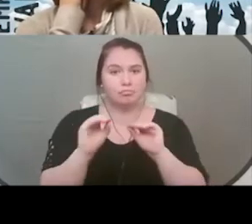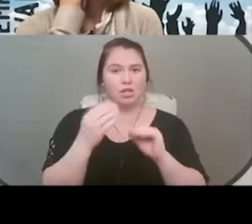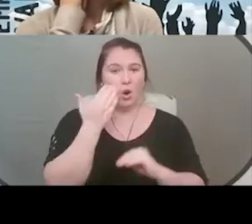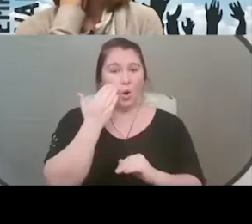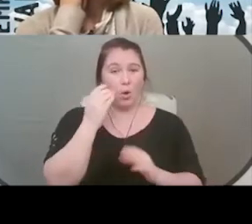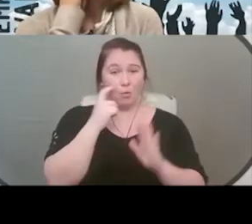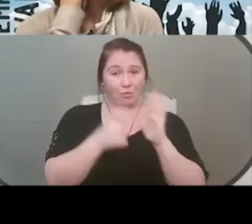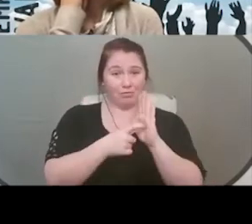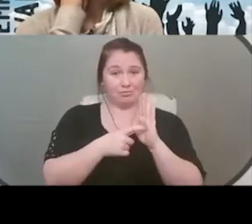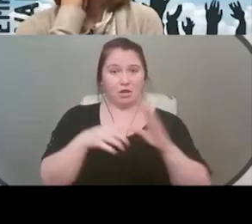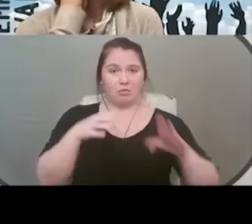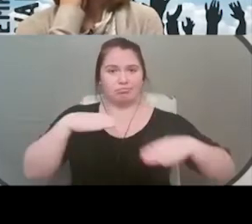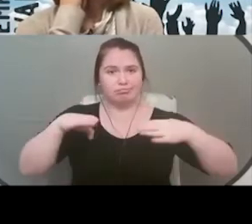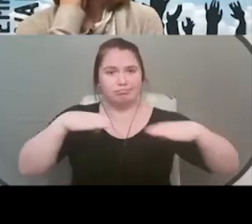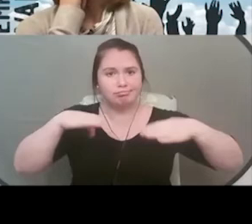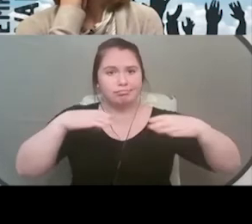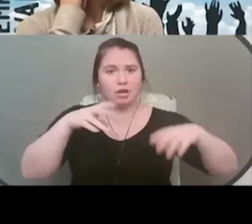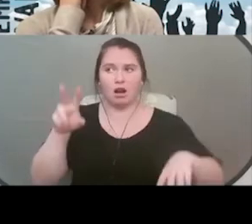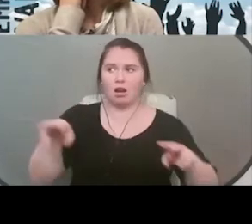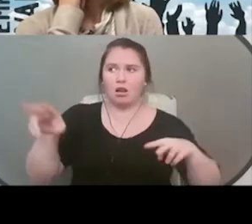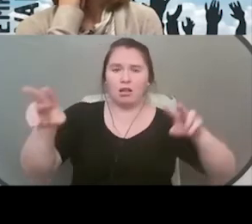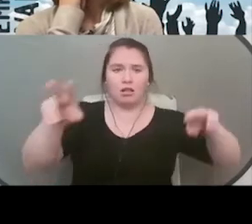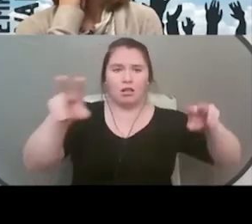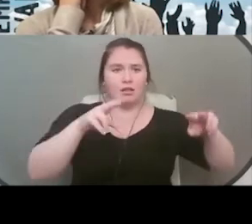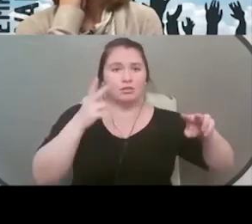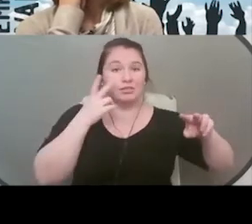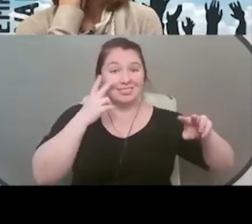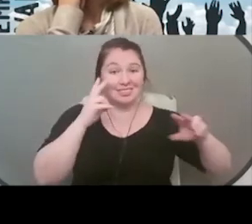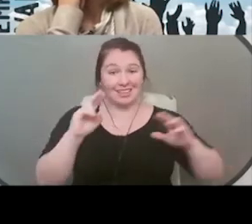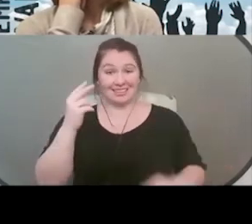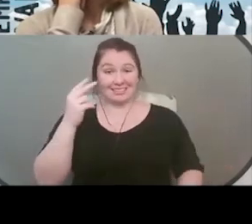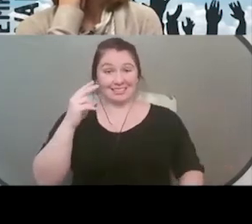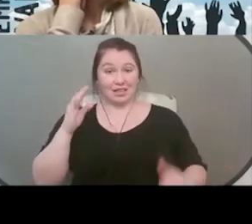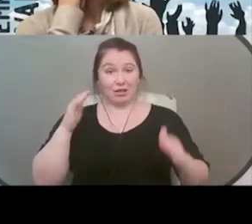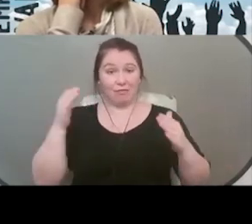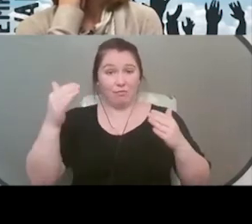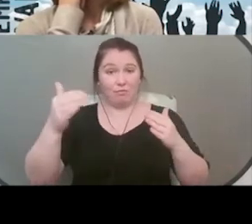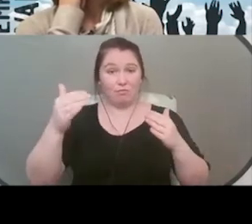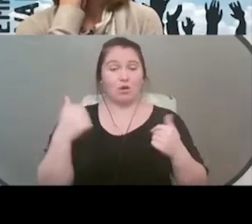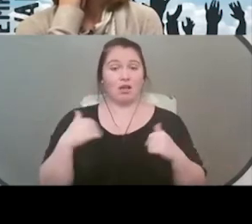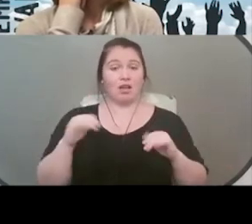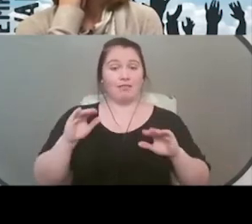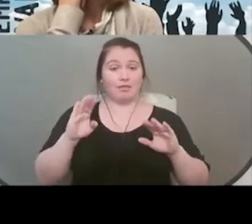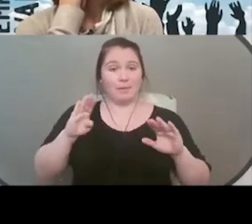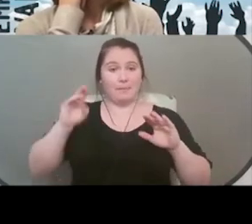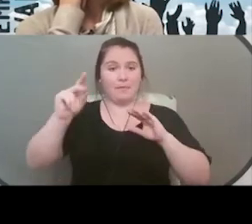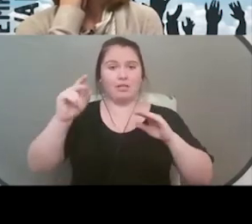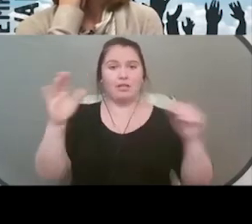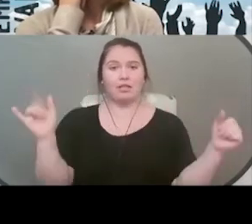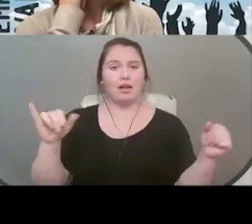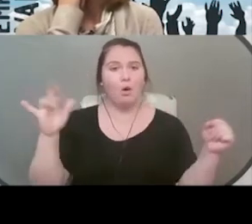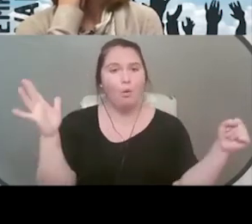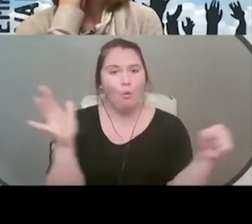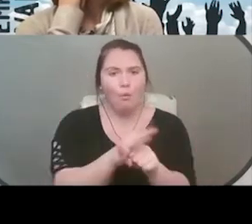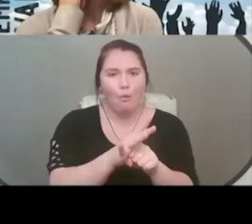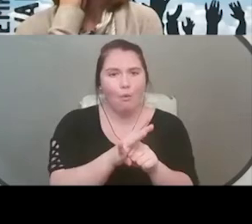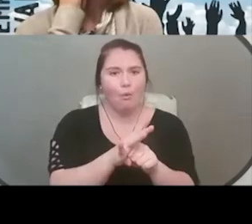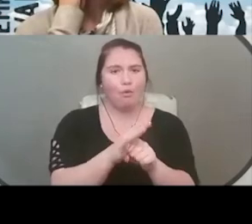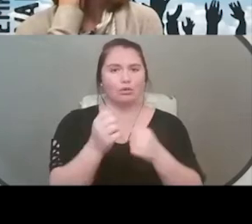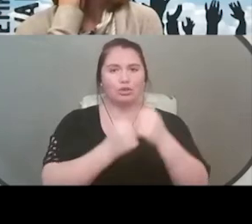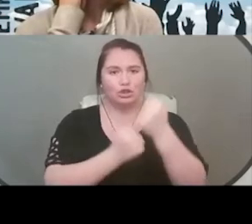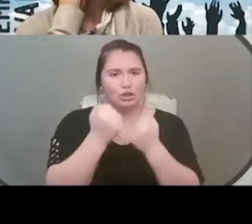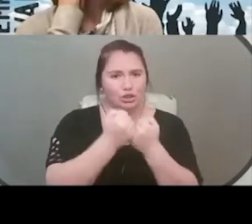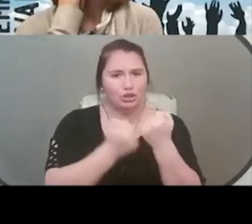campus, the back stairwell coming out of the second floor out to the back of the school, that whole structure needs to be